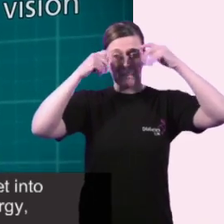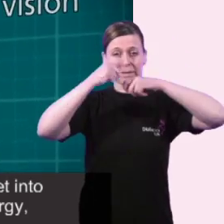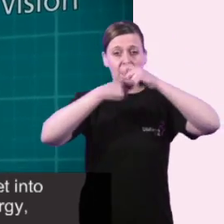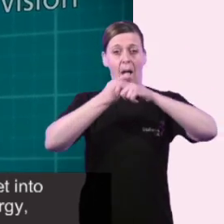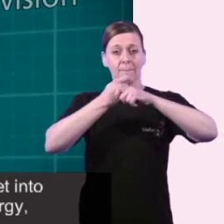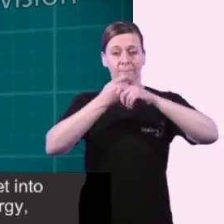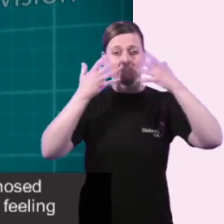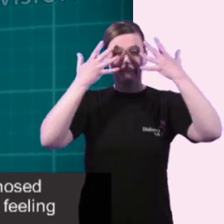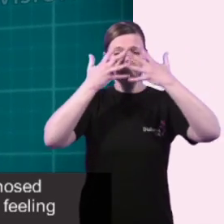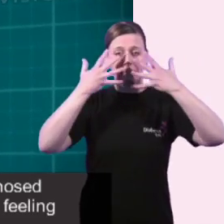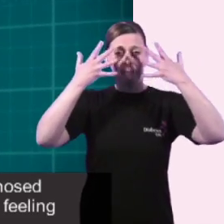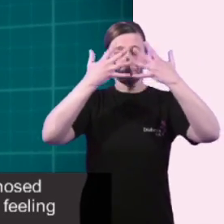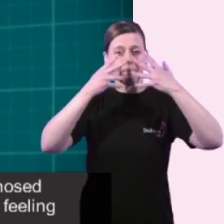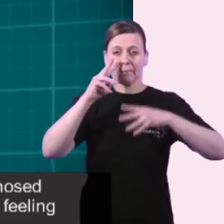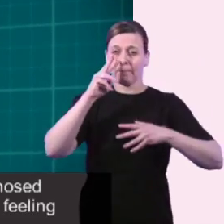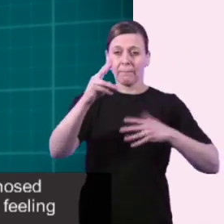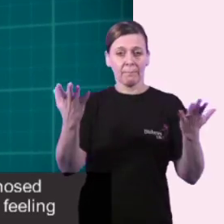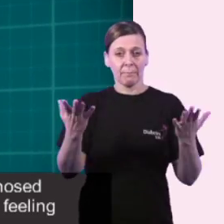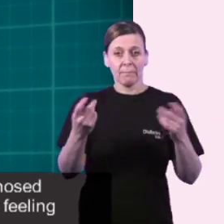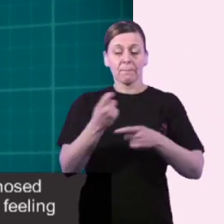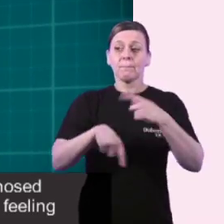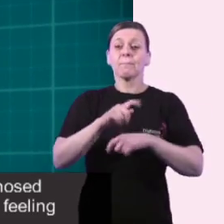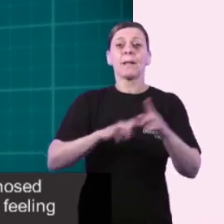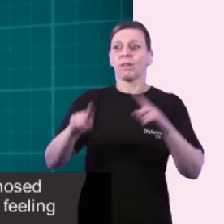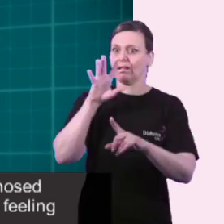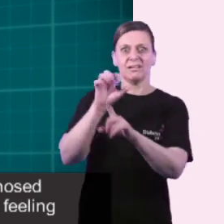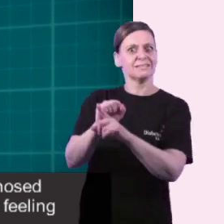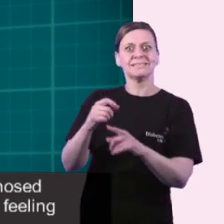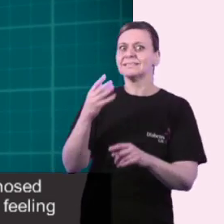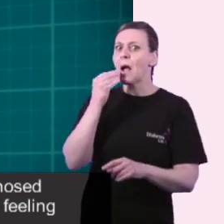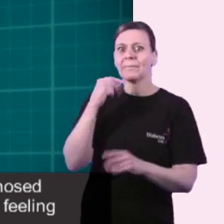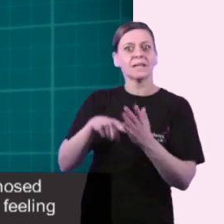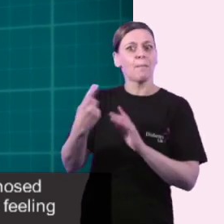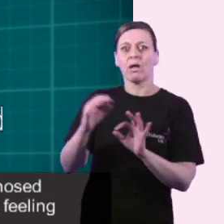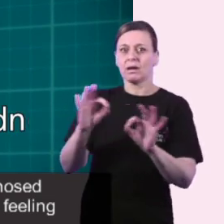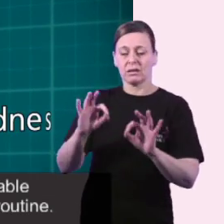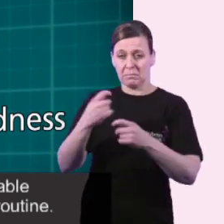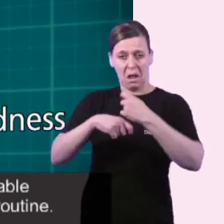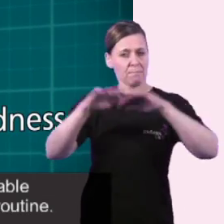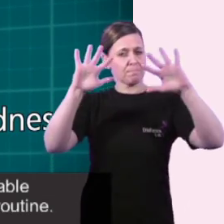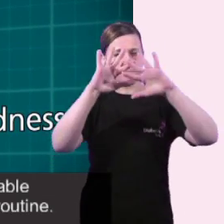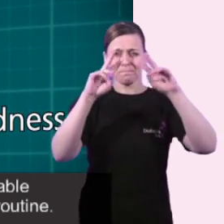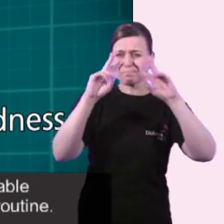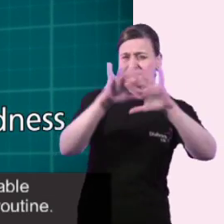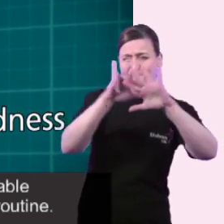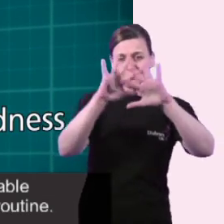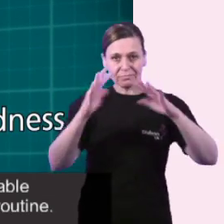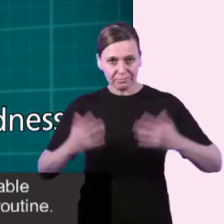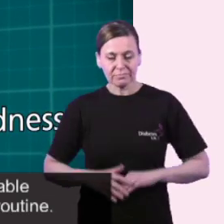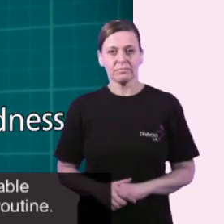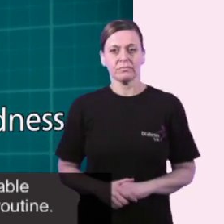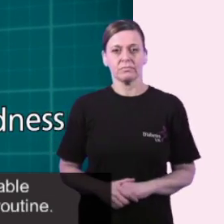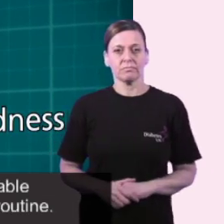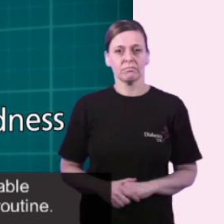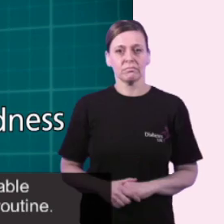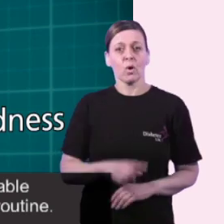for energy somebody who's got undiagnosed type 1 diabetes is going to start feeling very tired lethargic and unable